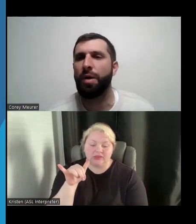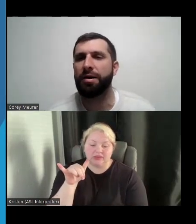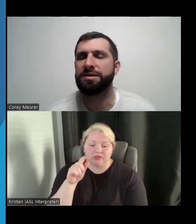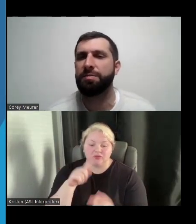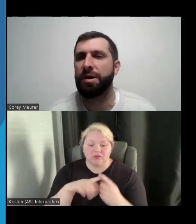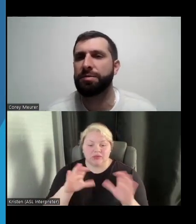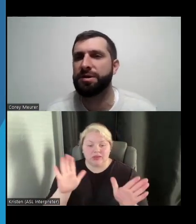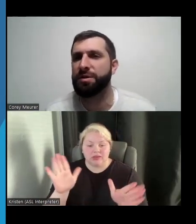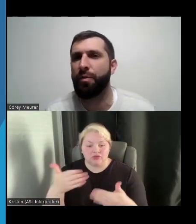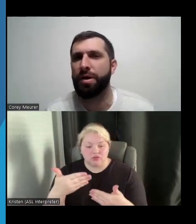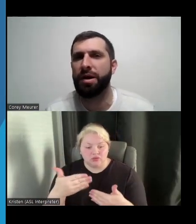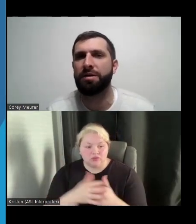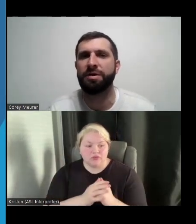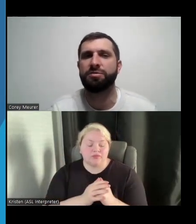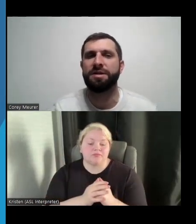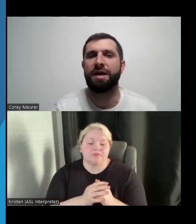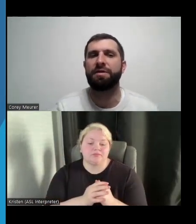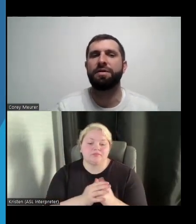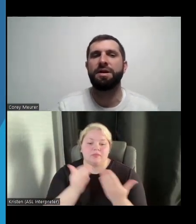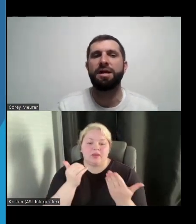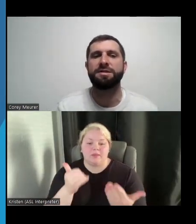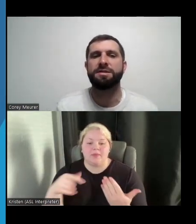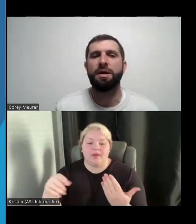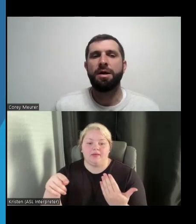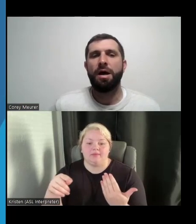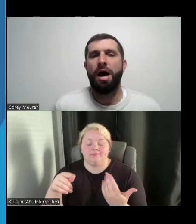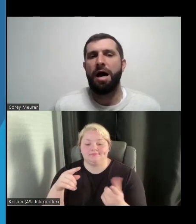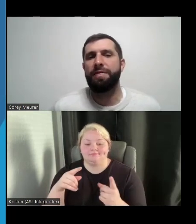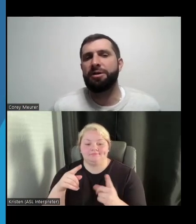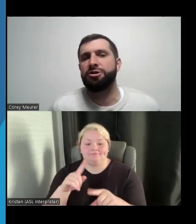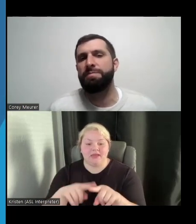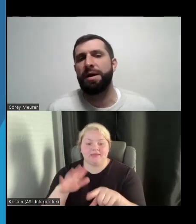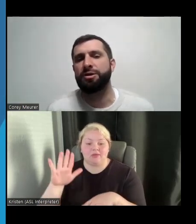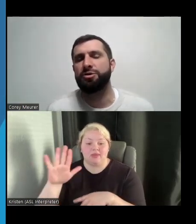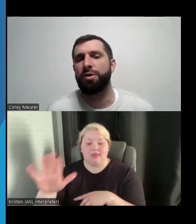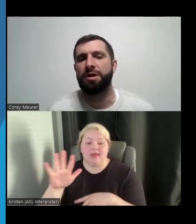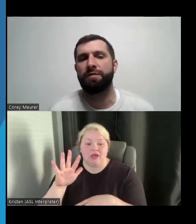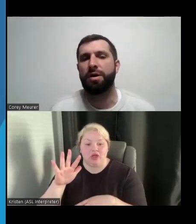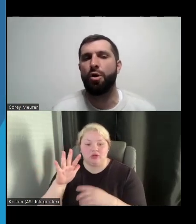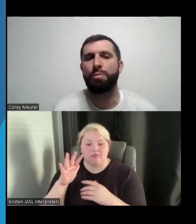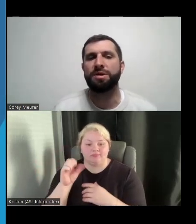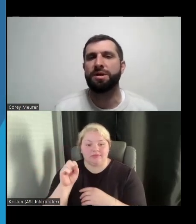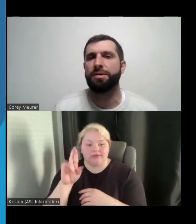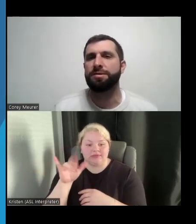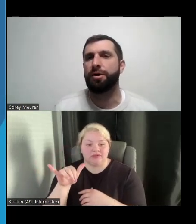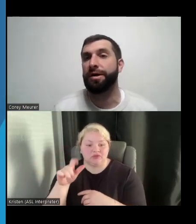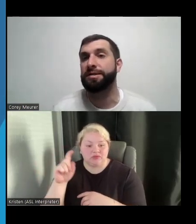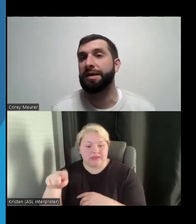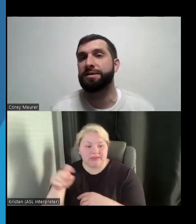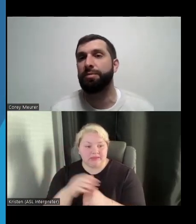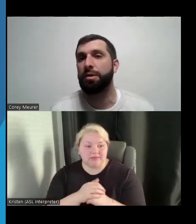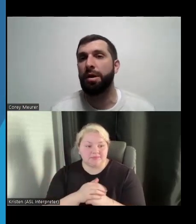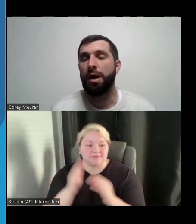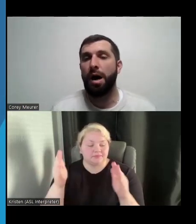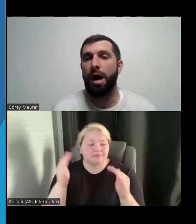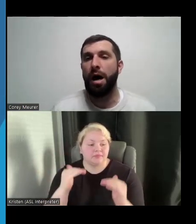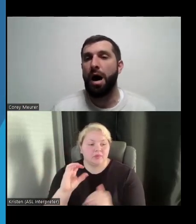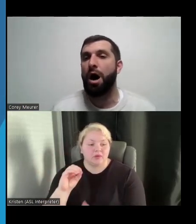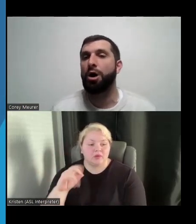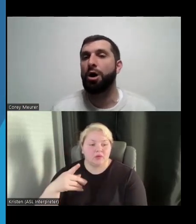sensory awareness to be able to support individuals that have different needs. And then just making sure different coping skills are